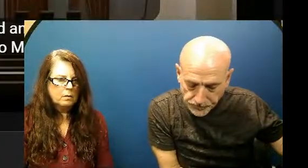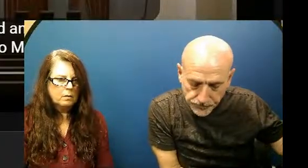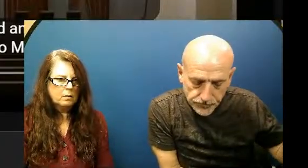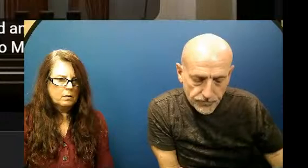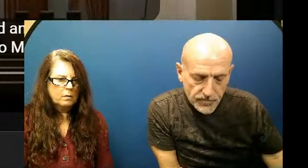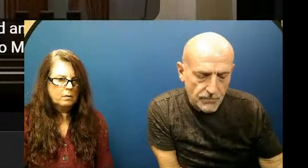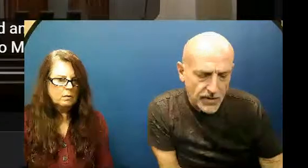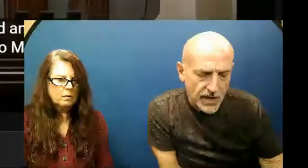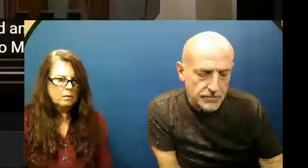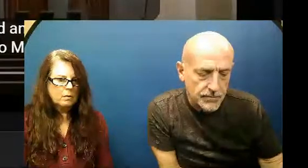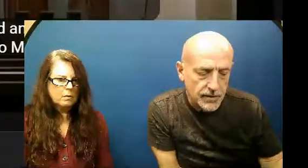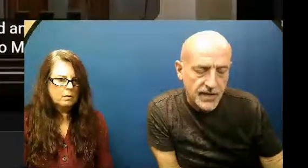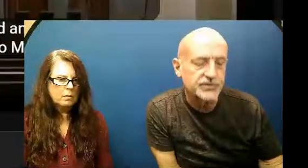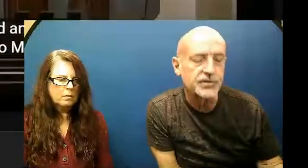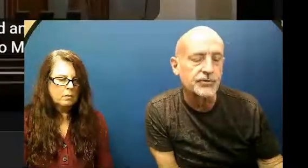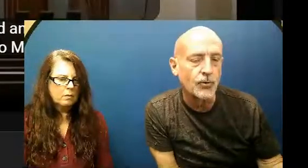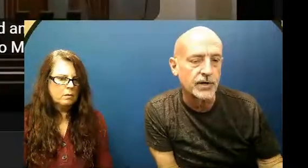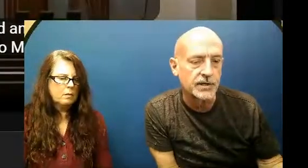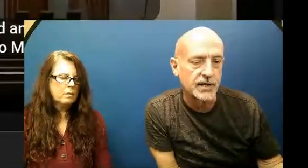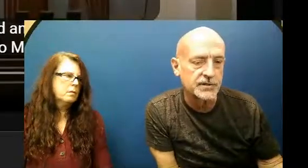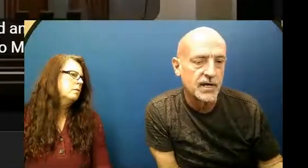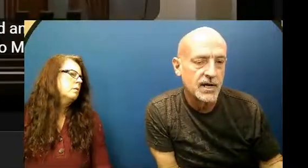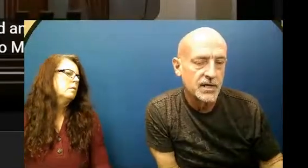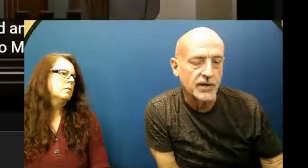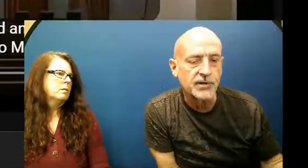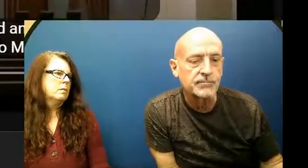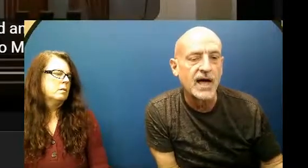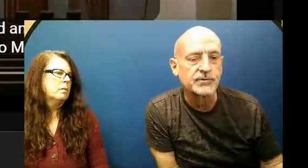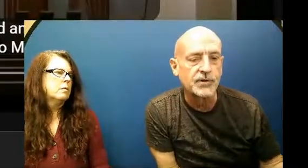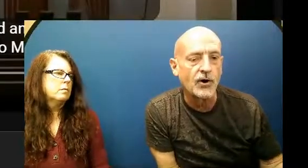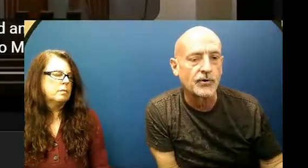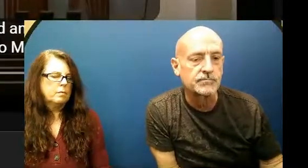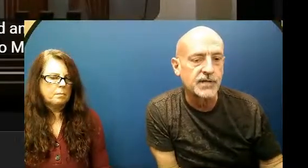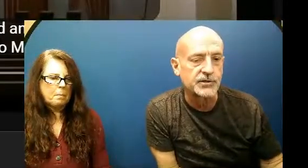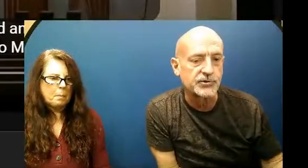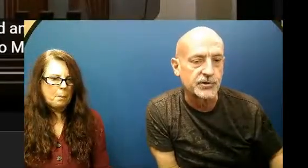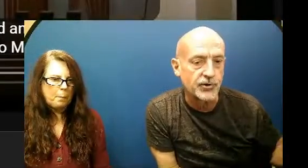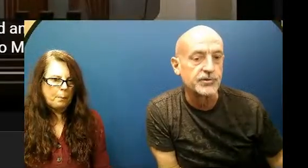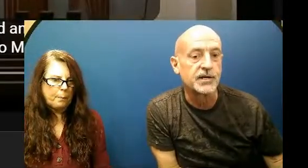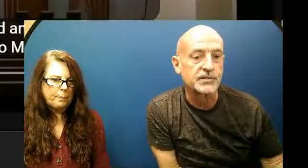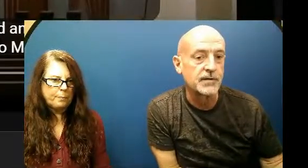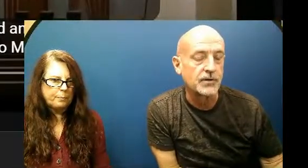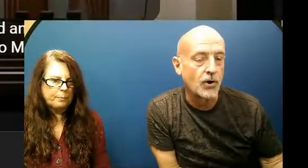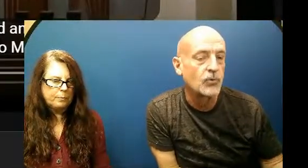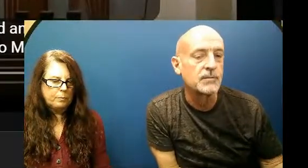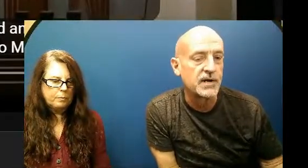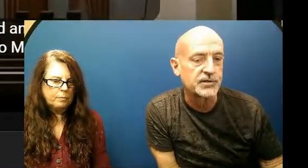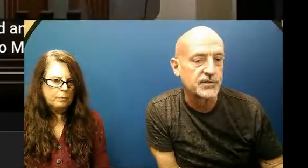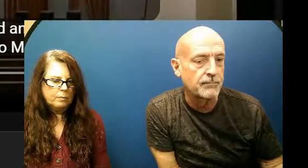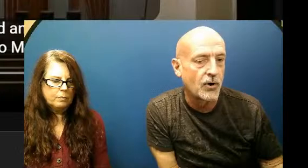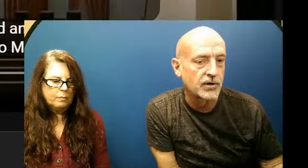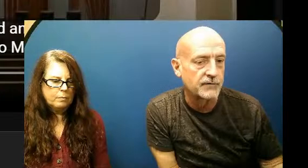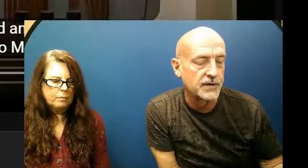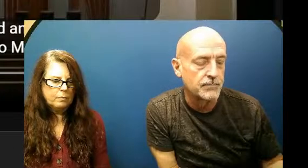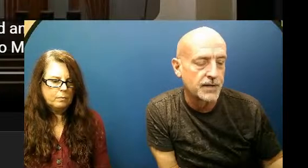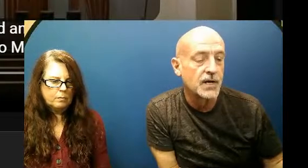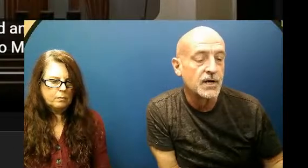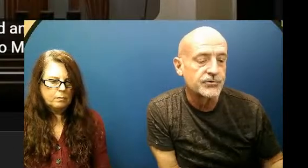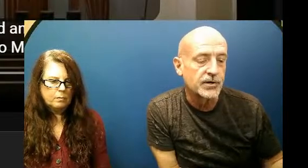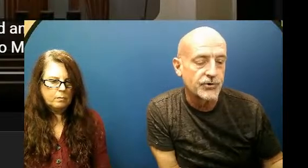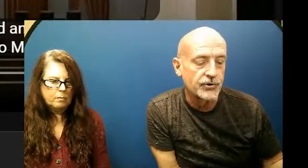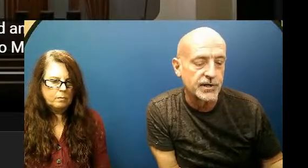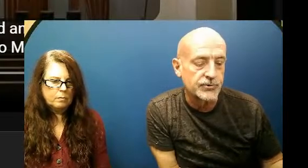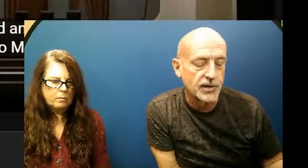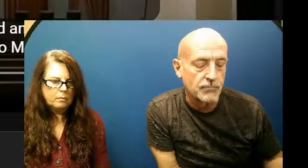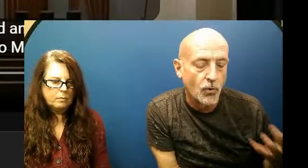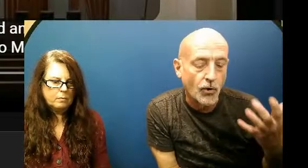it, but that's the authority test. They'll sometimes say strict scrutiny and only mention that part of it, but